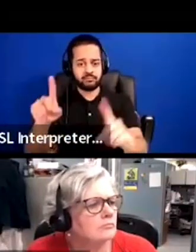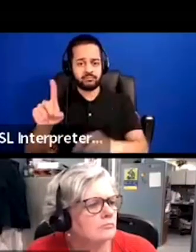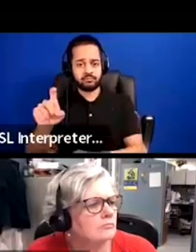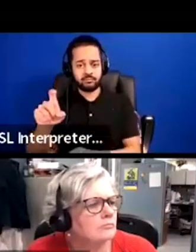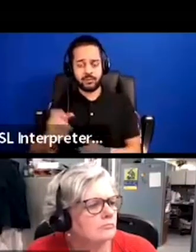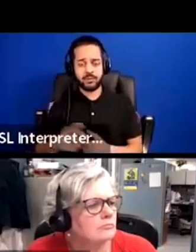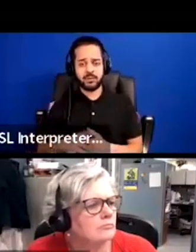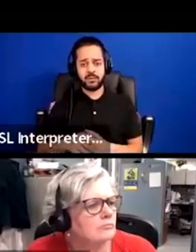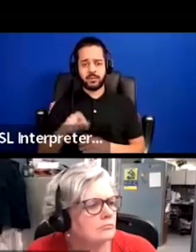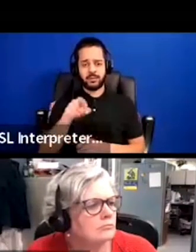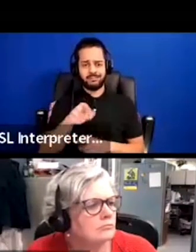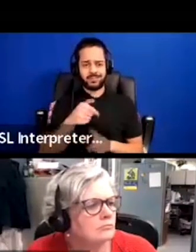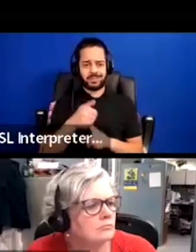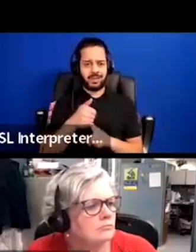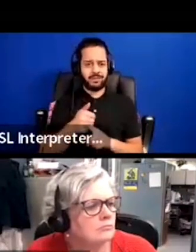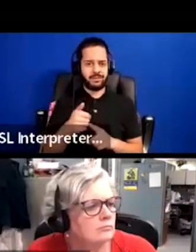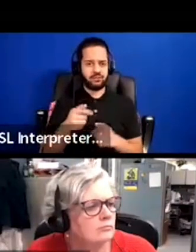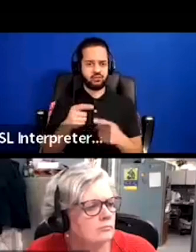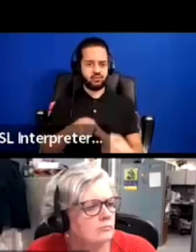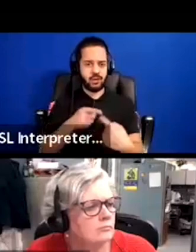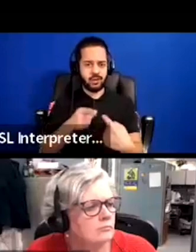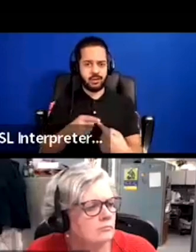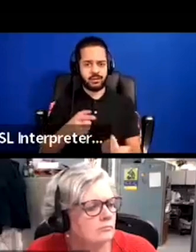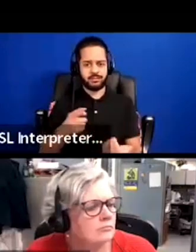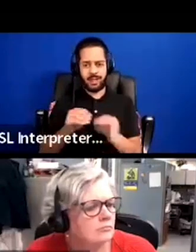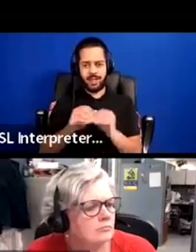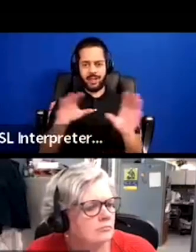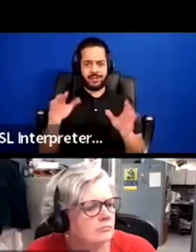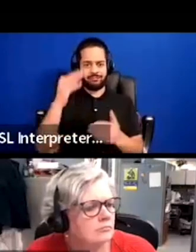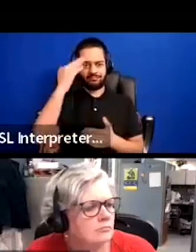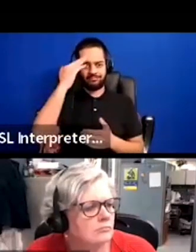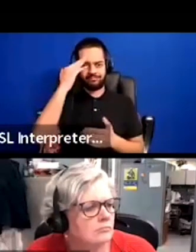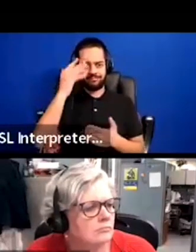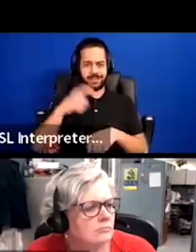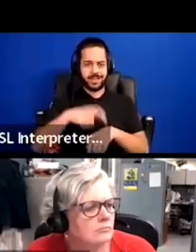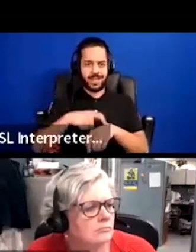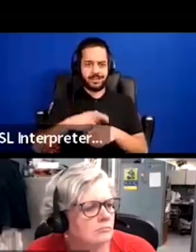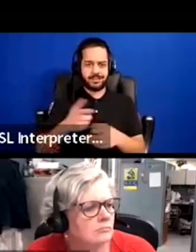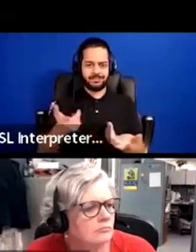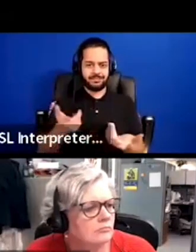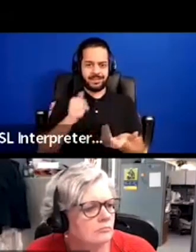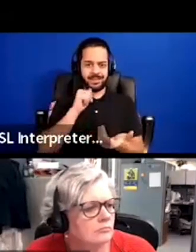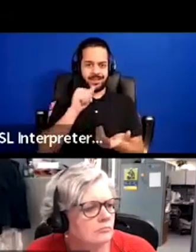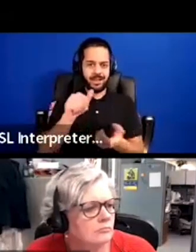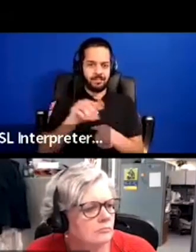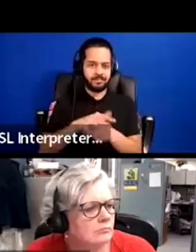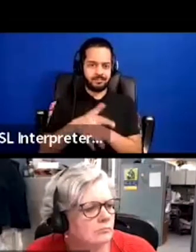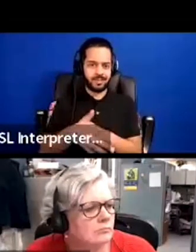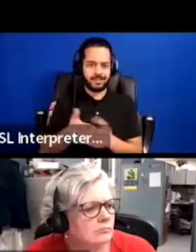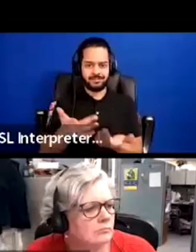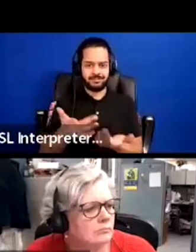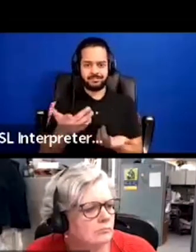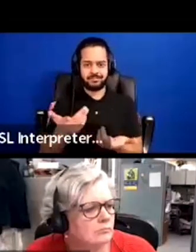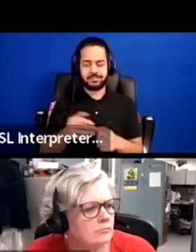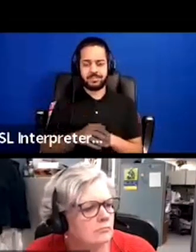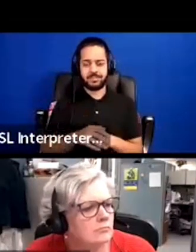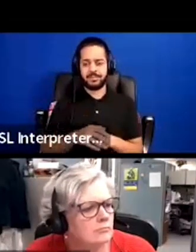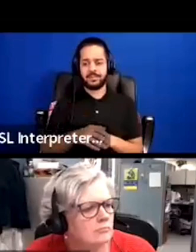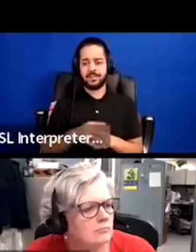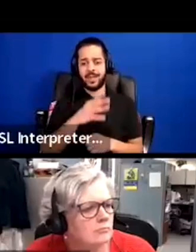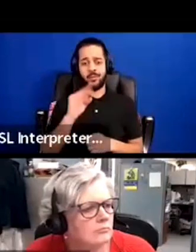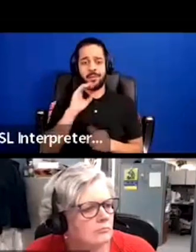Because that's a struggle, because again, as we've all talked, there's no time. And then we also talked about, like, wouldn't it be great if MSDE had like